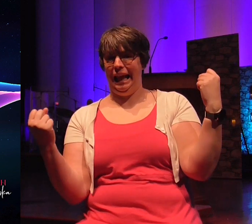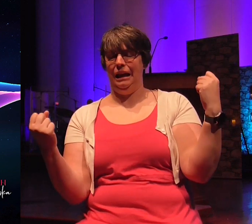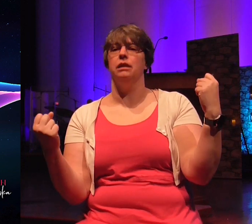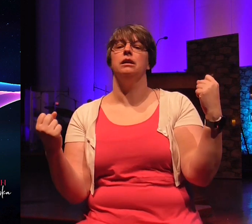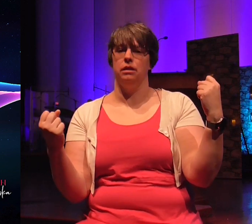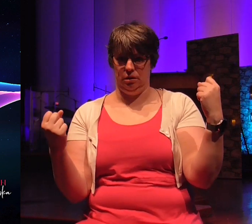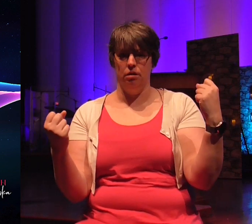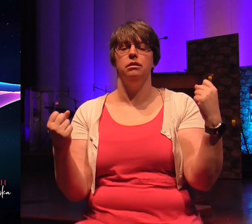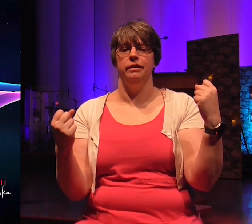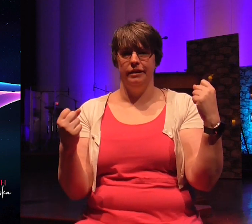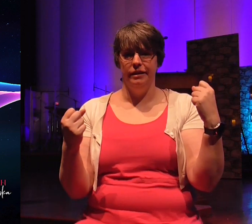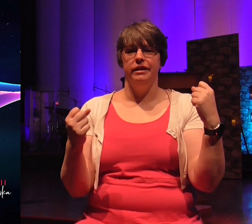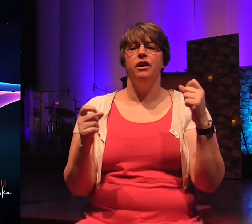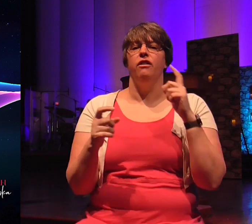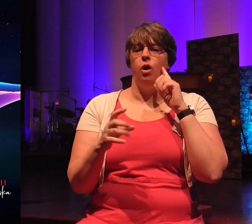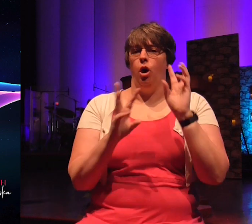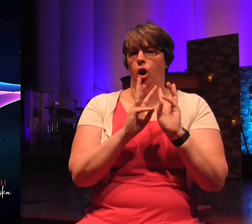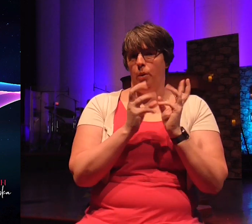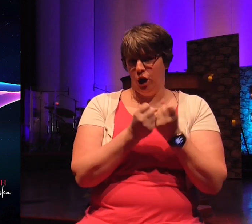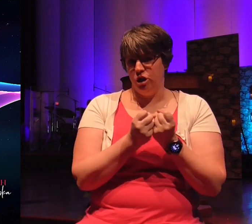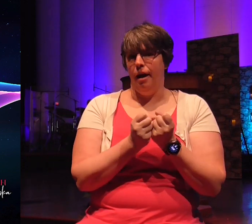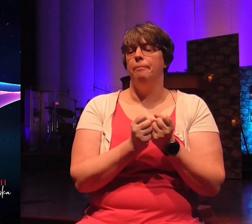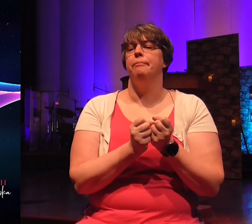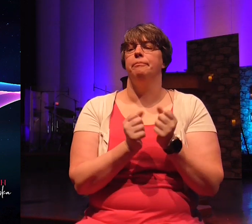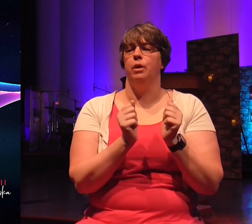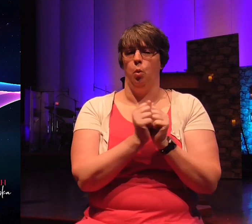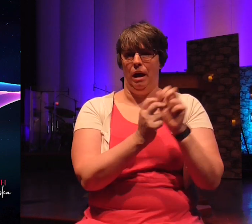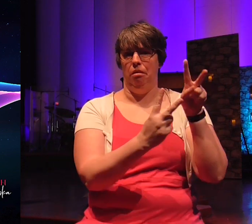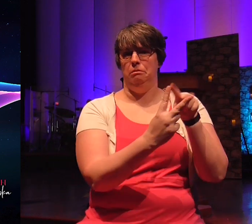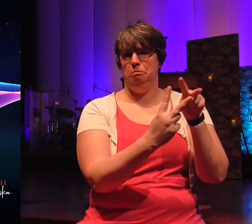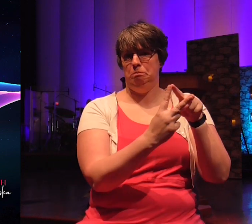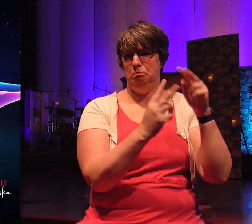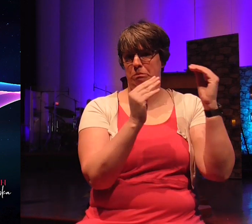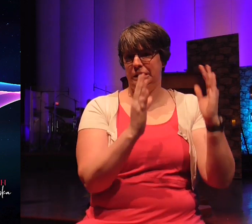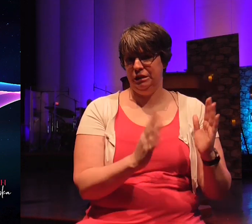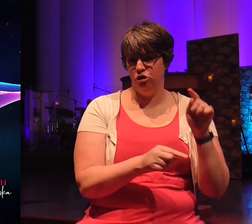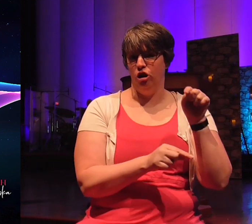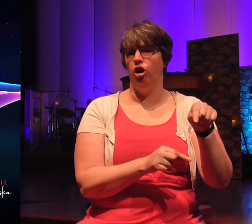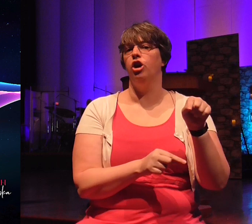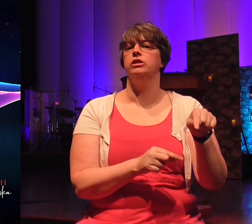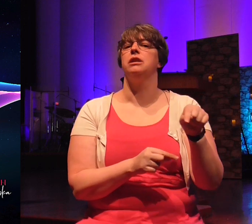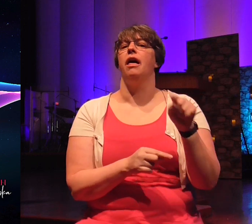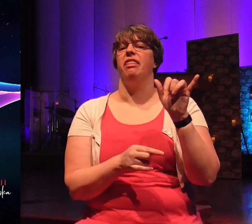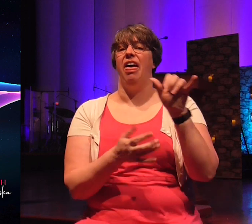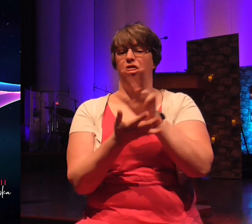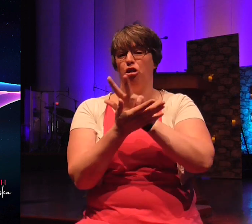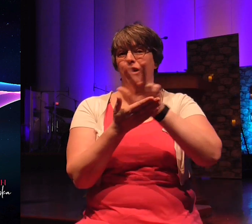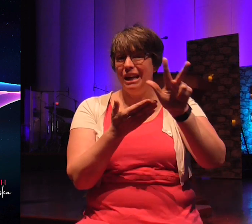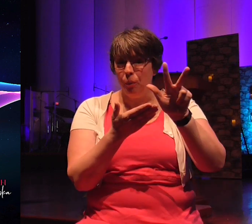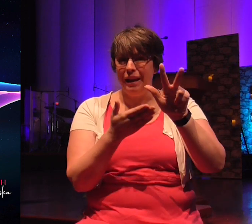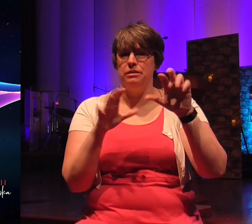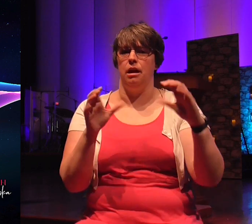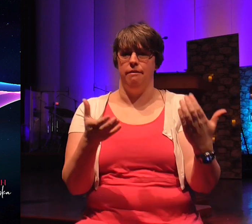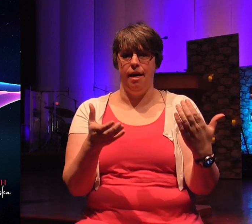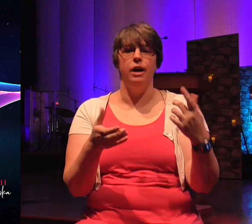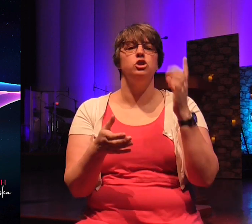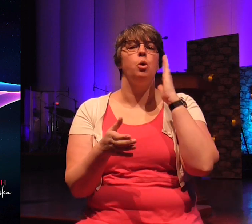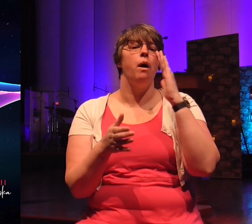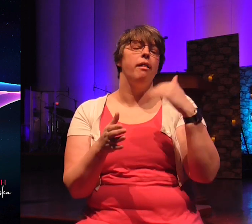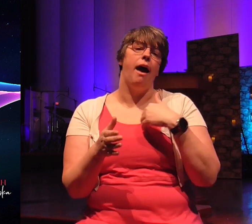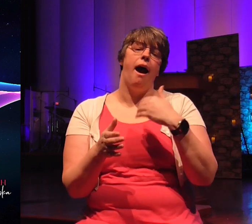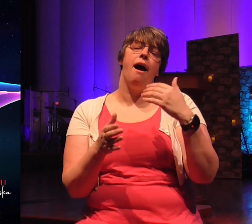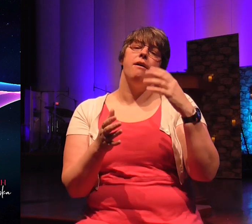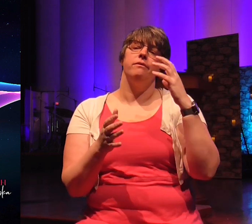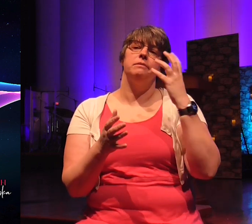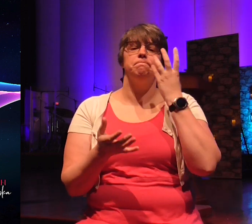with Reverend Linda Rangel and Reverend Zamira Jazwirska. In this 3-week class, you'll have the opportunity for direct experience with the biological